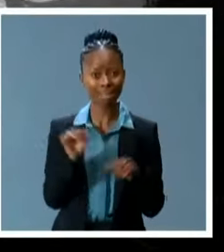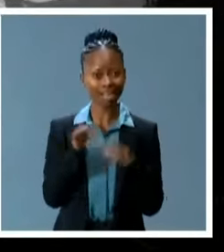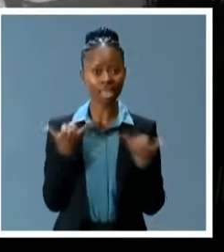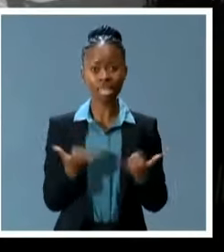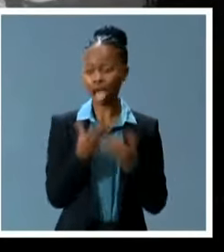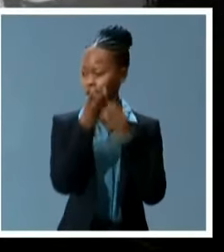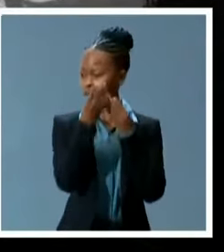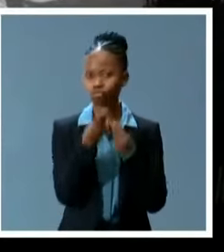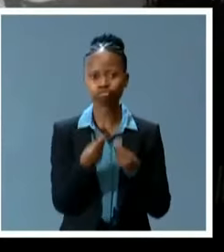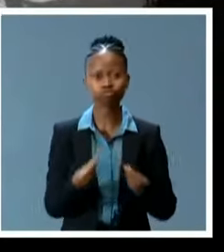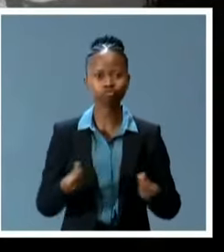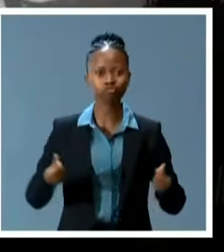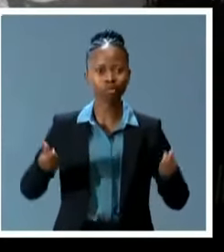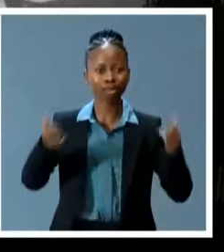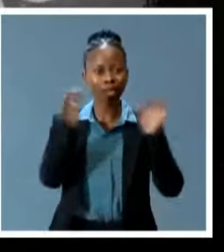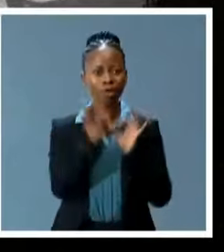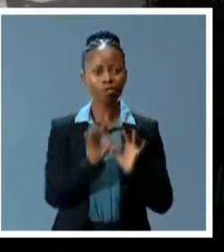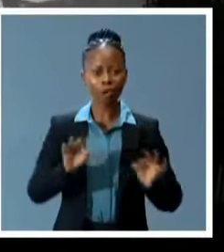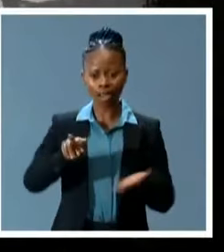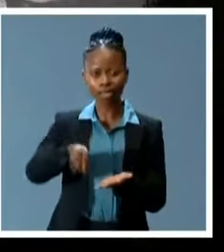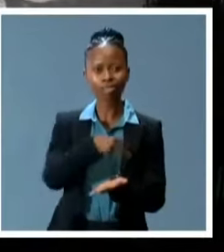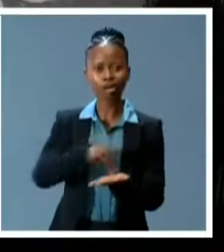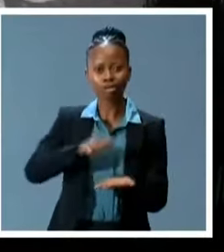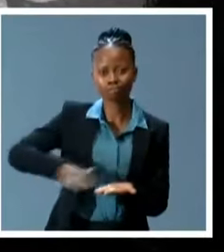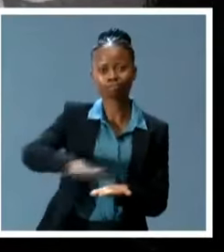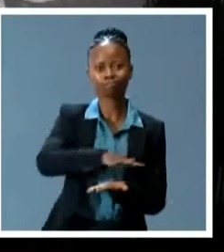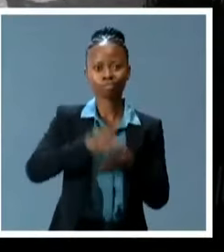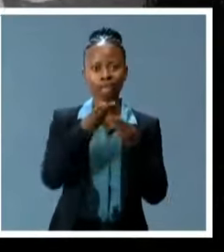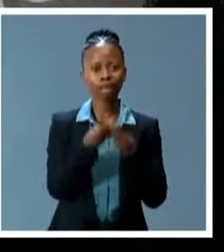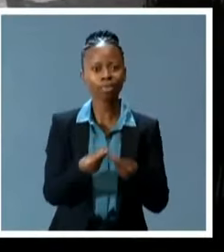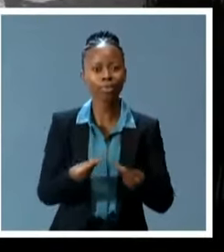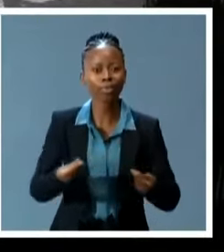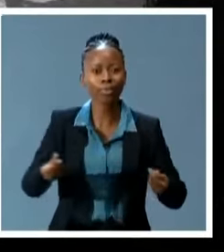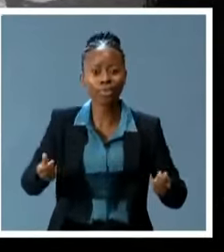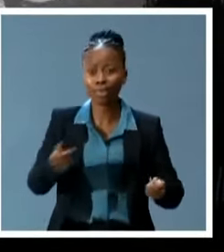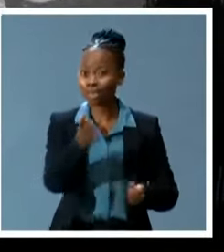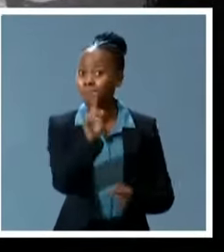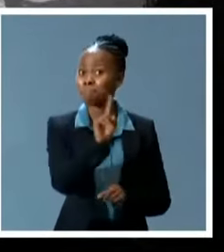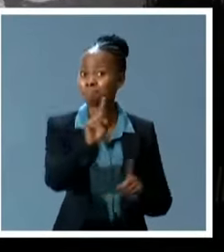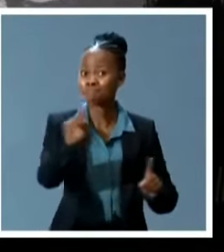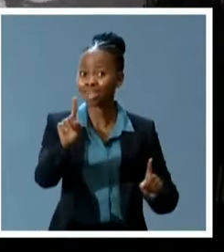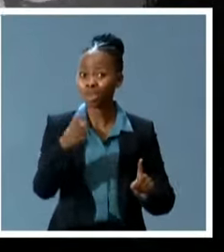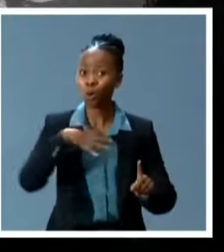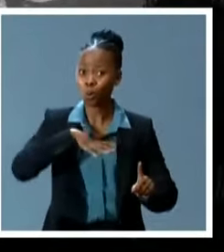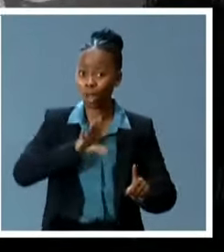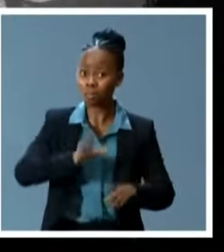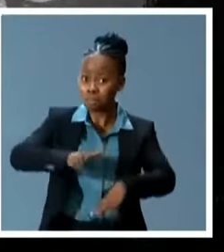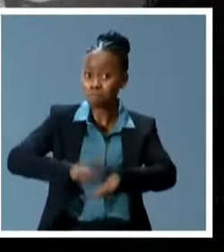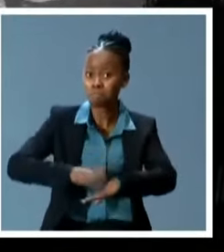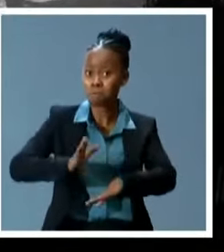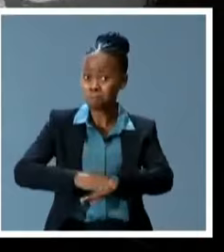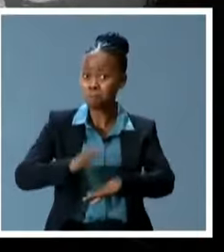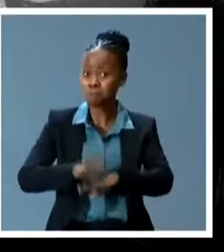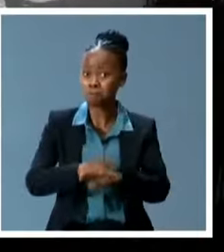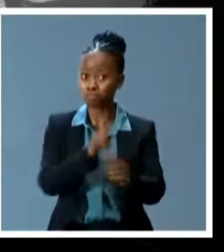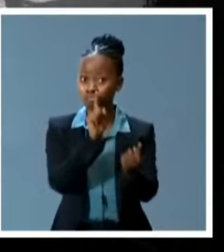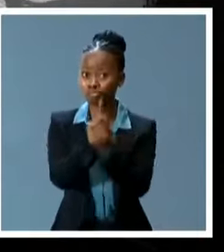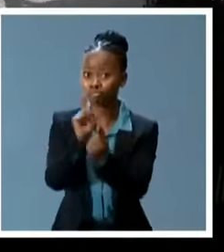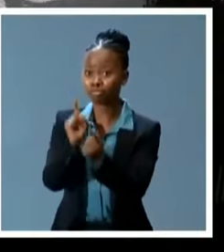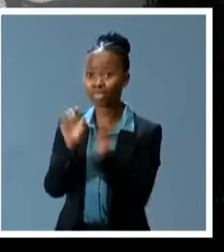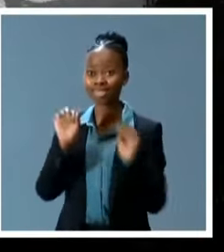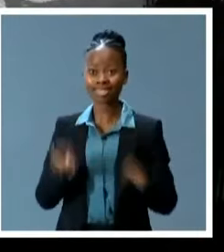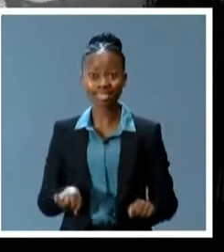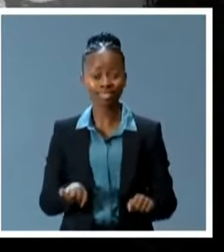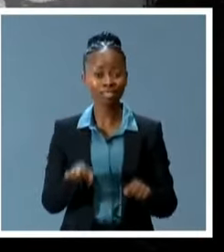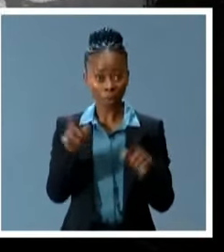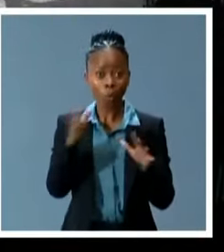it's blood on the dance floor, all because of the virus. But it can't kill the power inside us to stand together